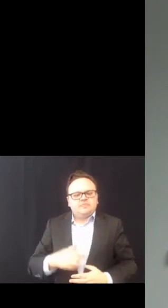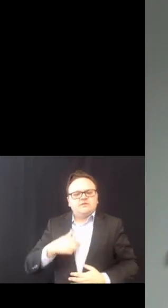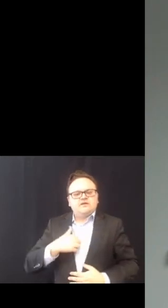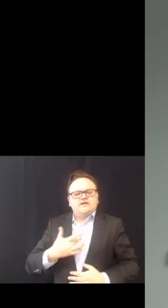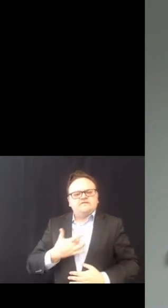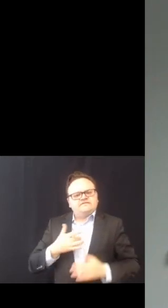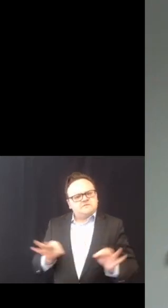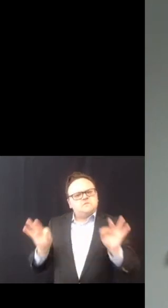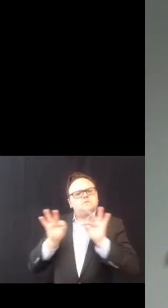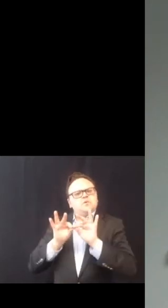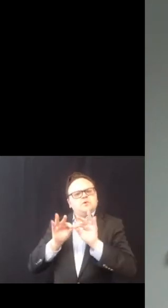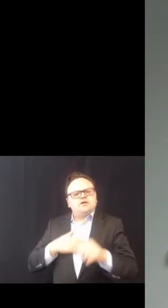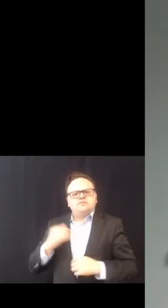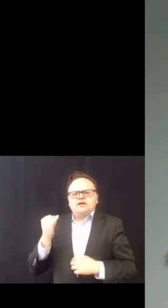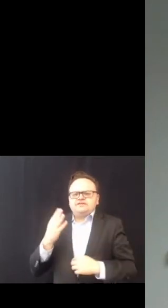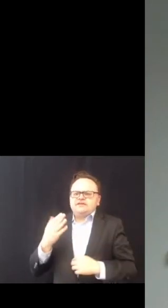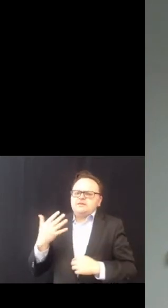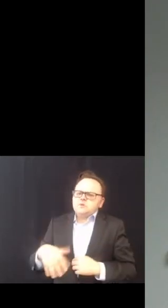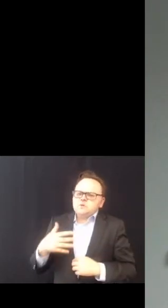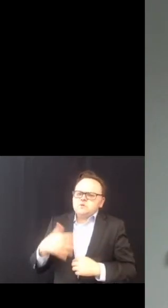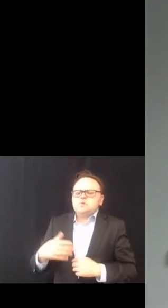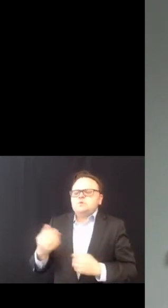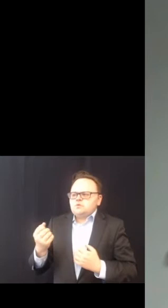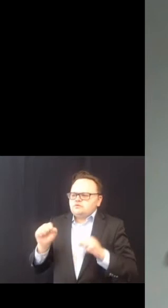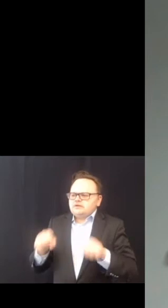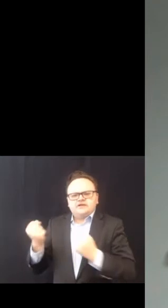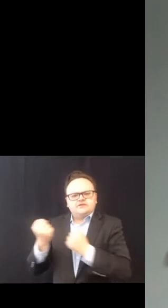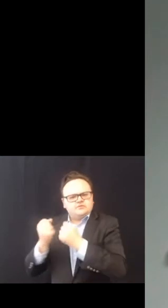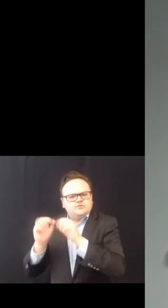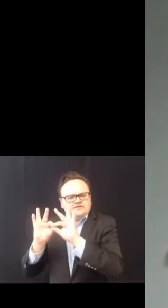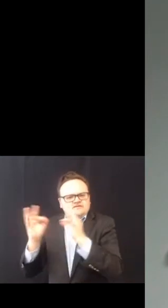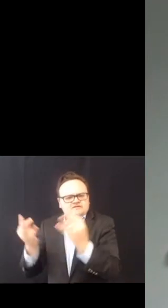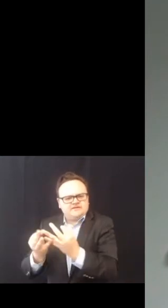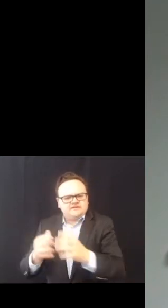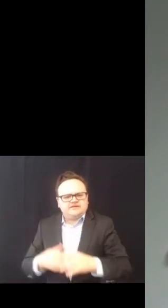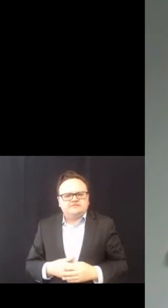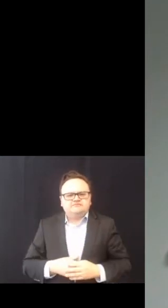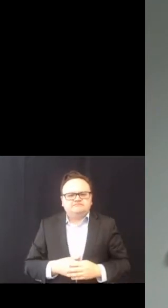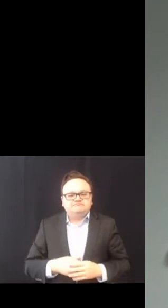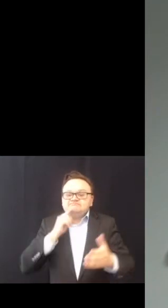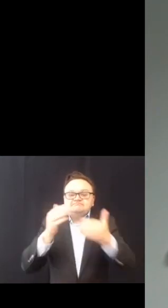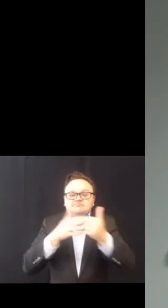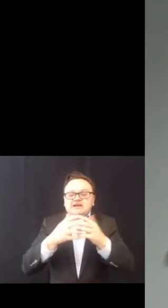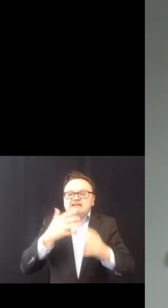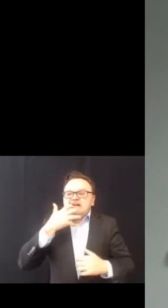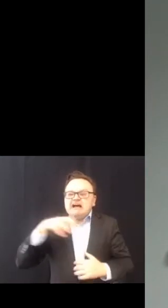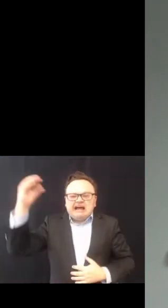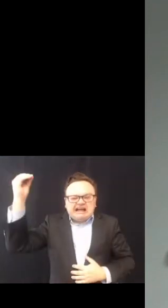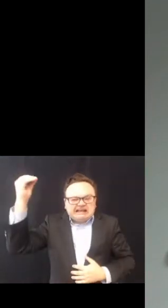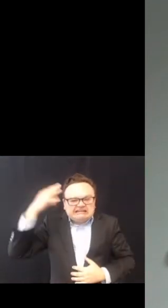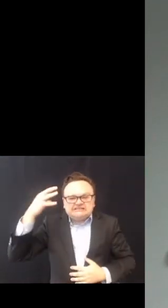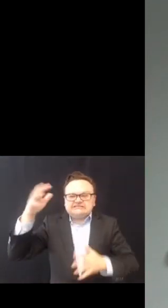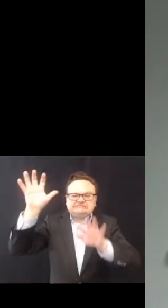My job is important to me, and if it is raining super hot or cold outside,